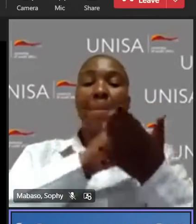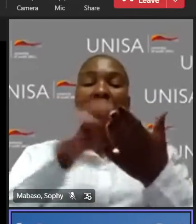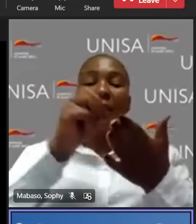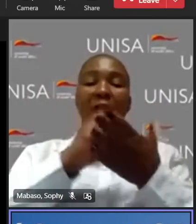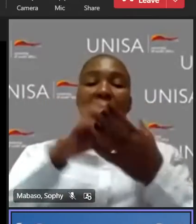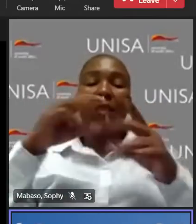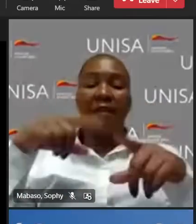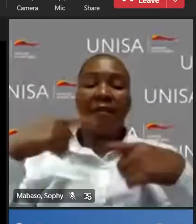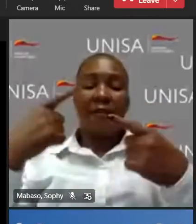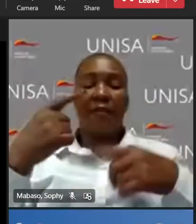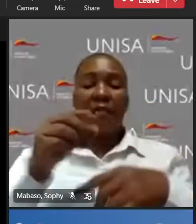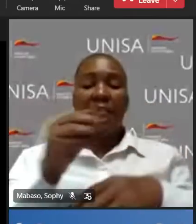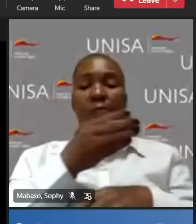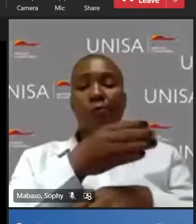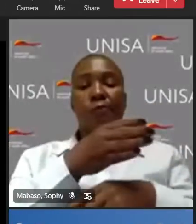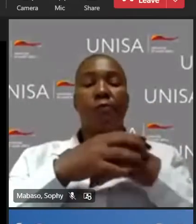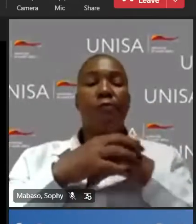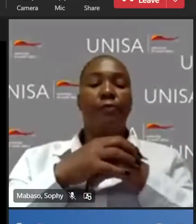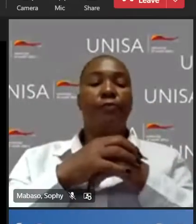expenses.